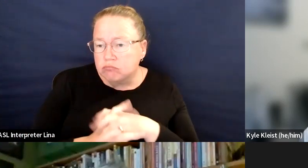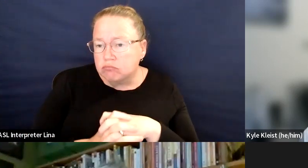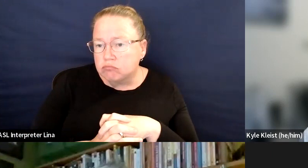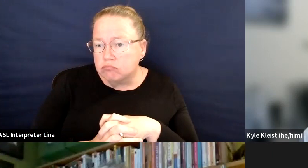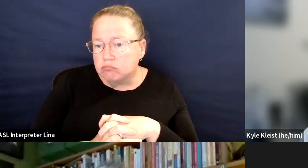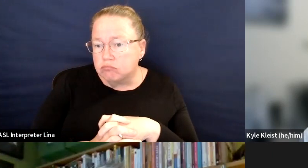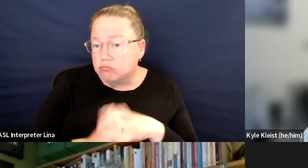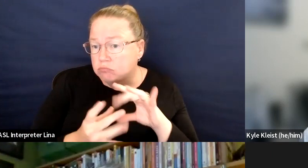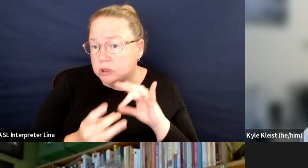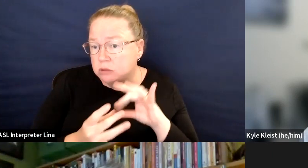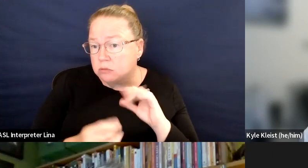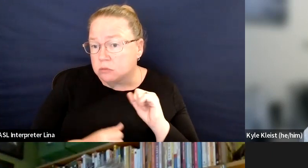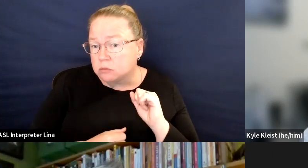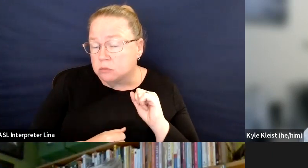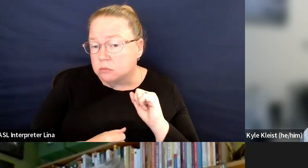Or comment?